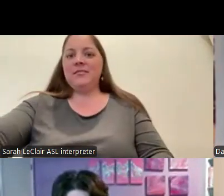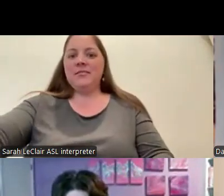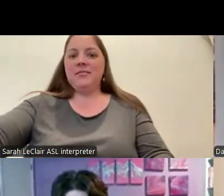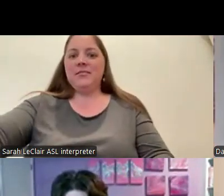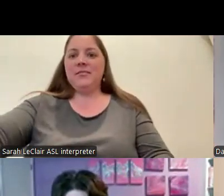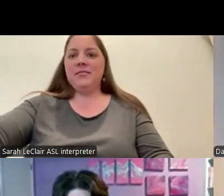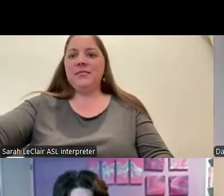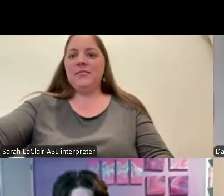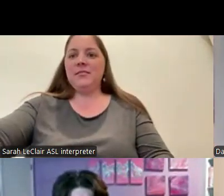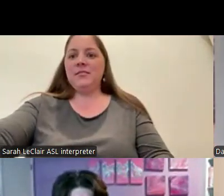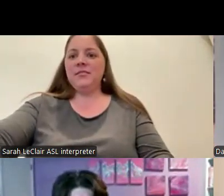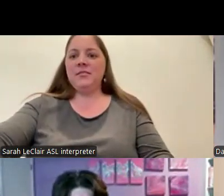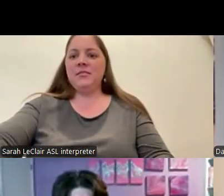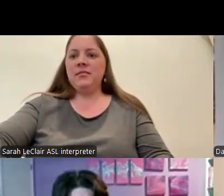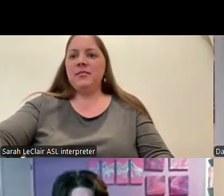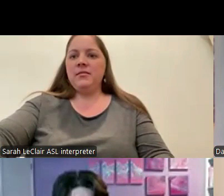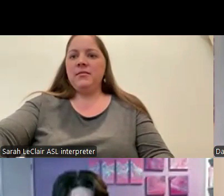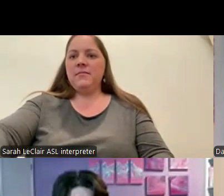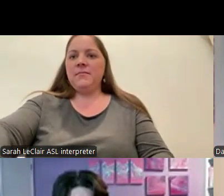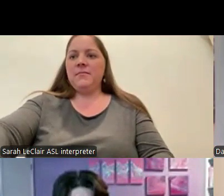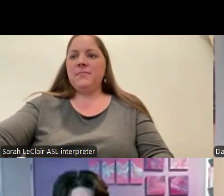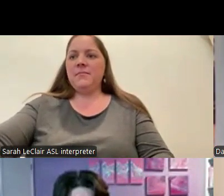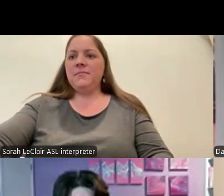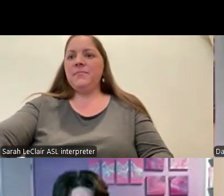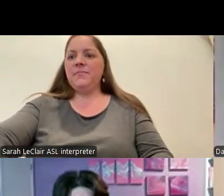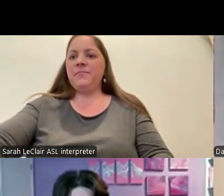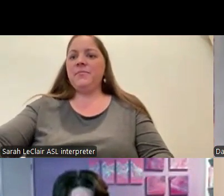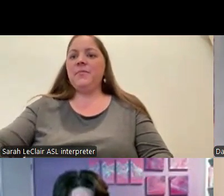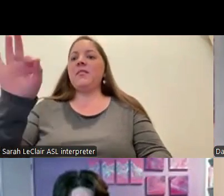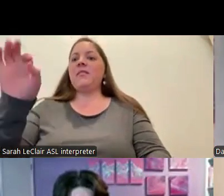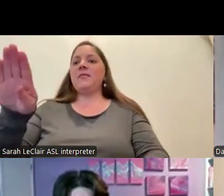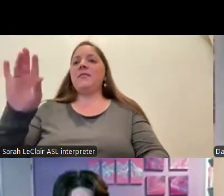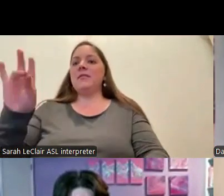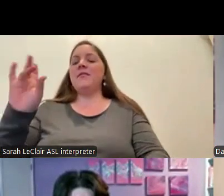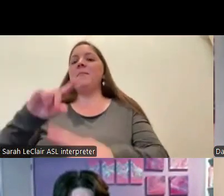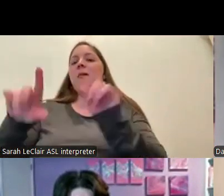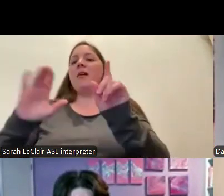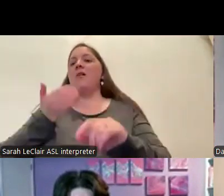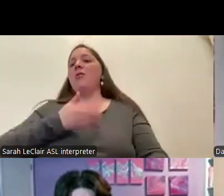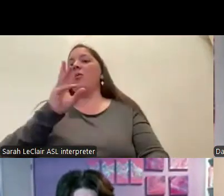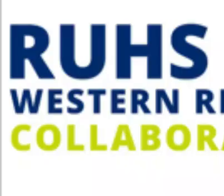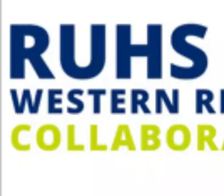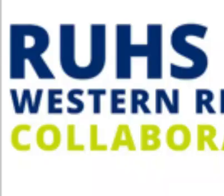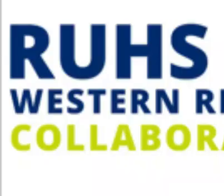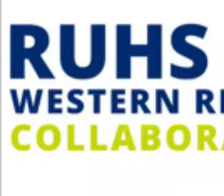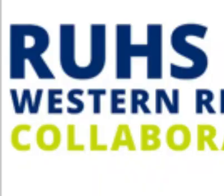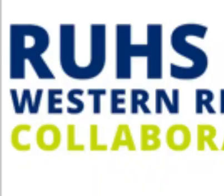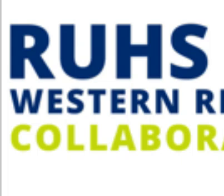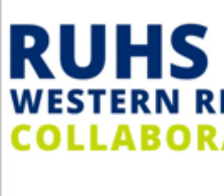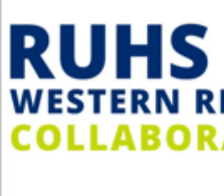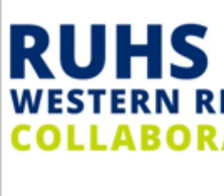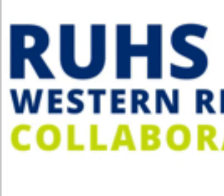February 20th in the Western region of Riverside, actually at our Ruston campus, we are starting a new collaborative